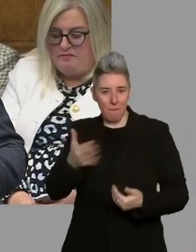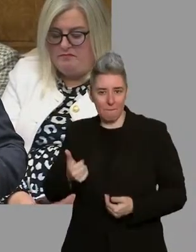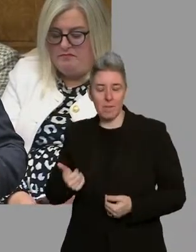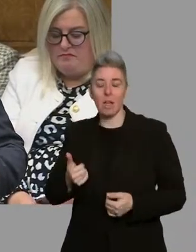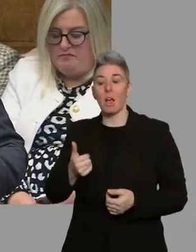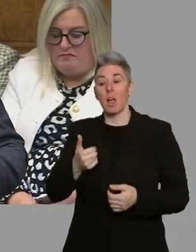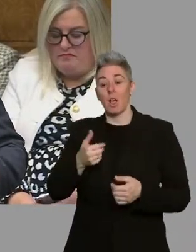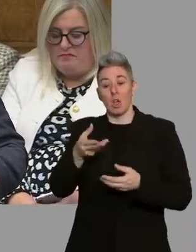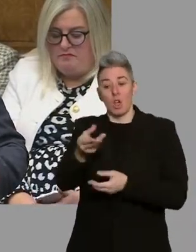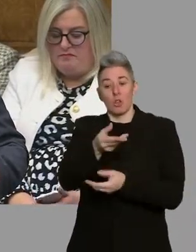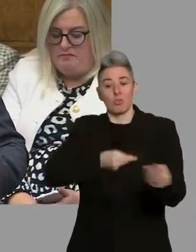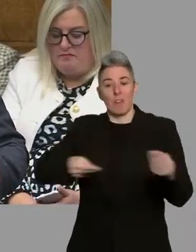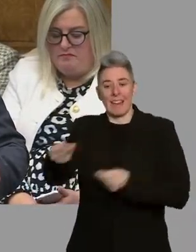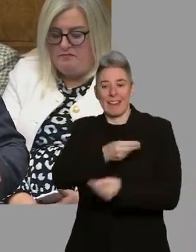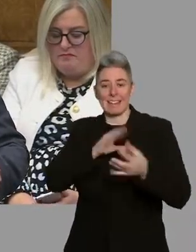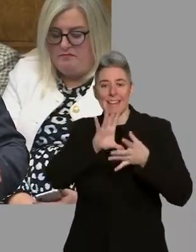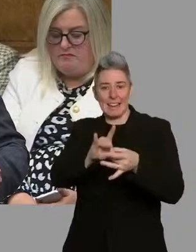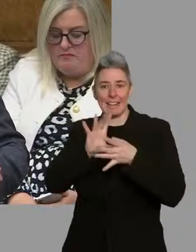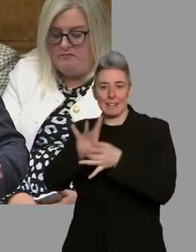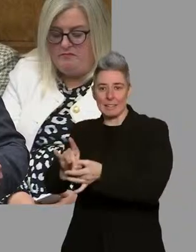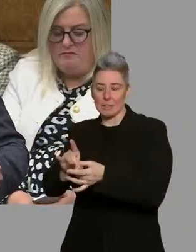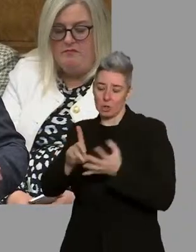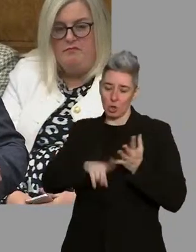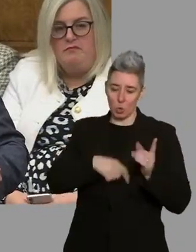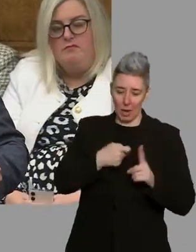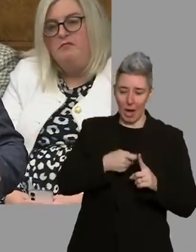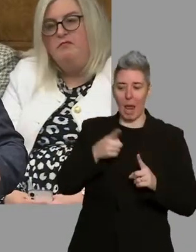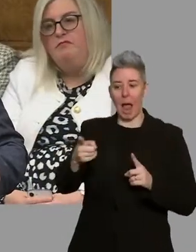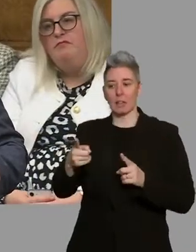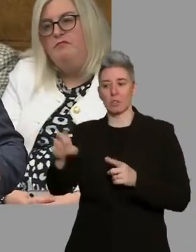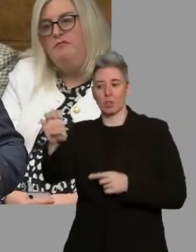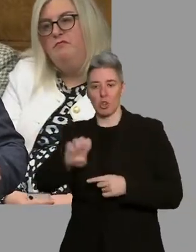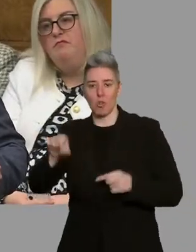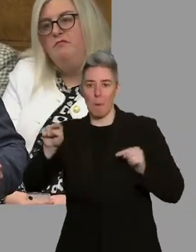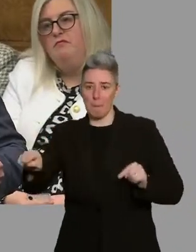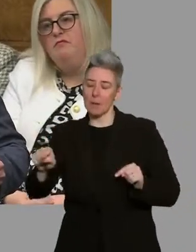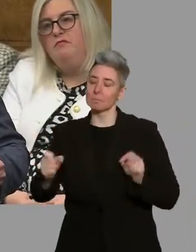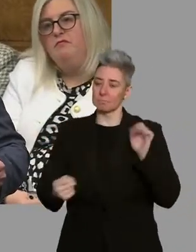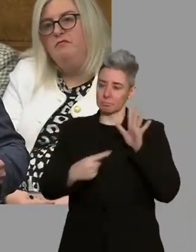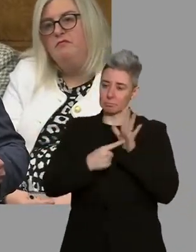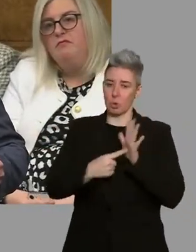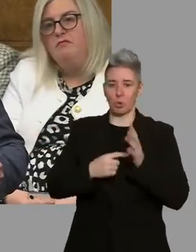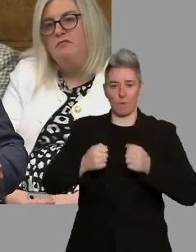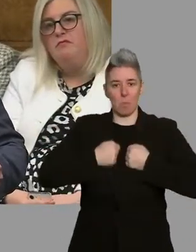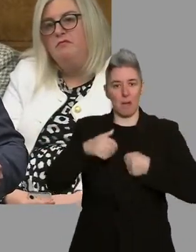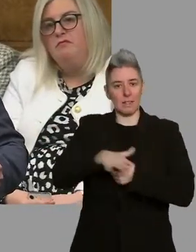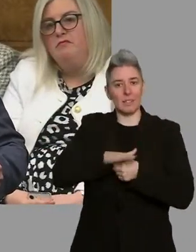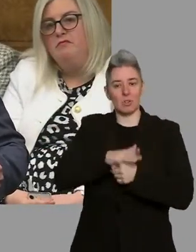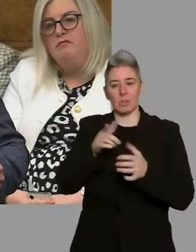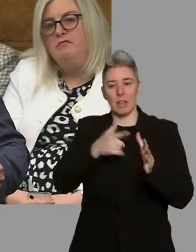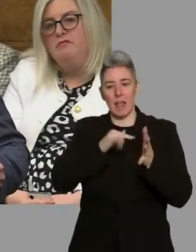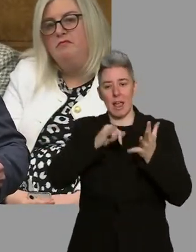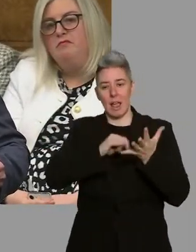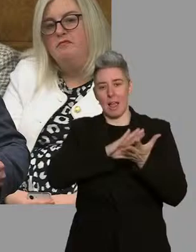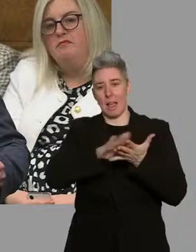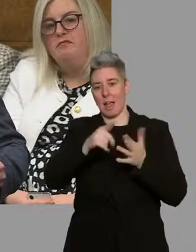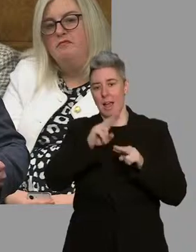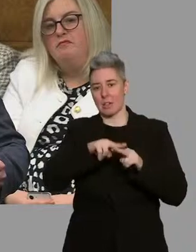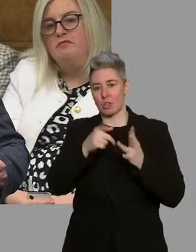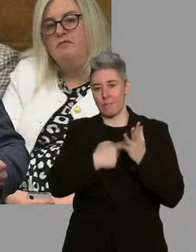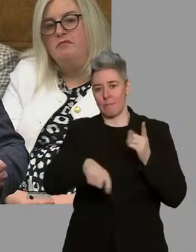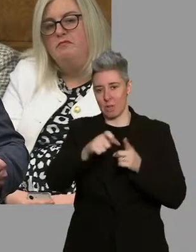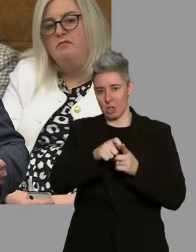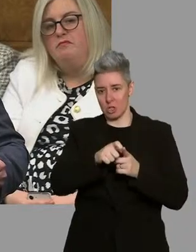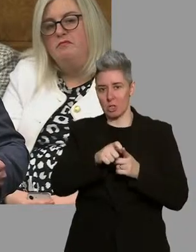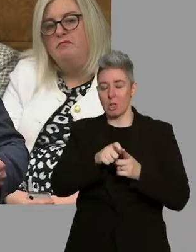my constituency of Ashford. So would the Prime Minister support my efforts and those of other Kent colleagues to restore international